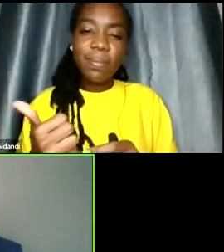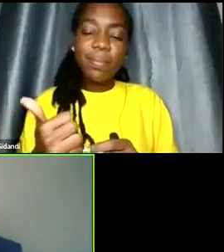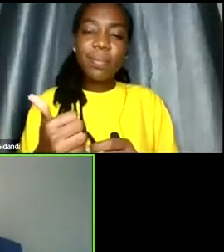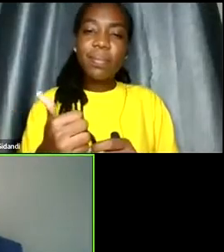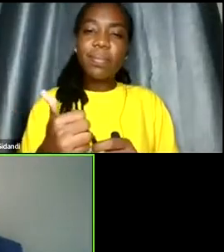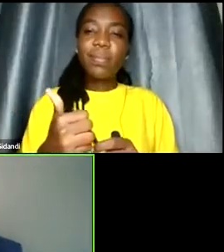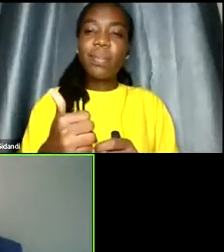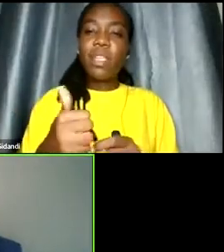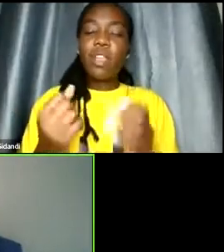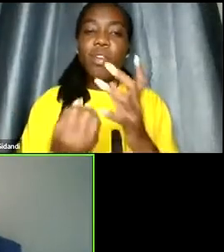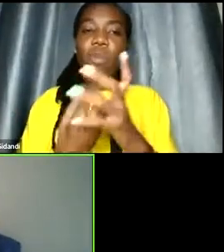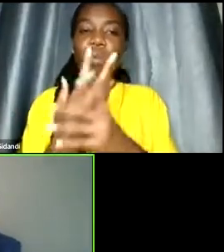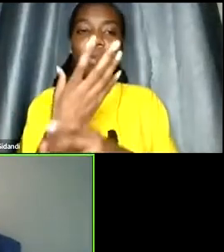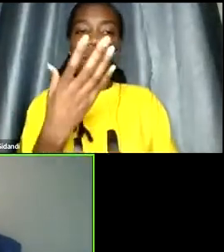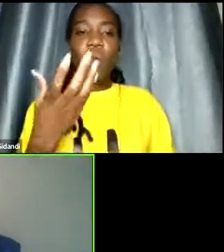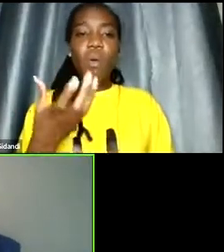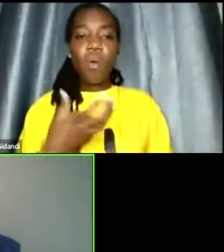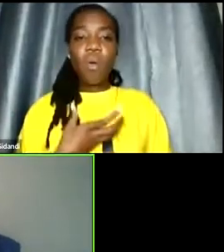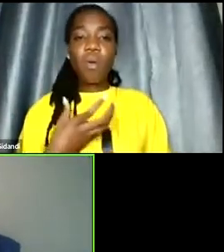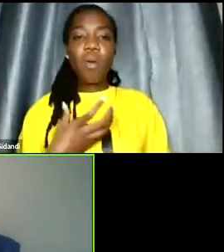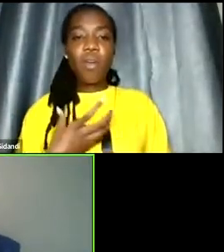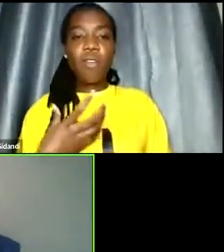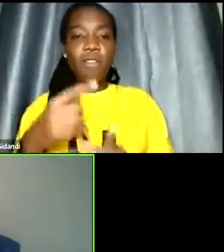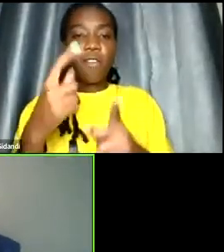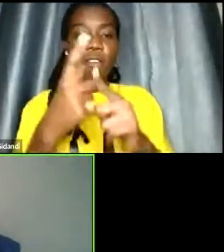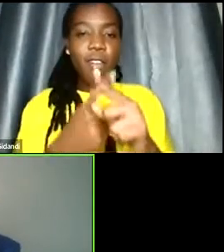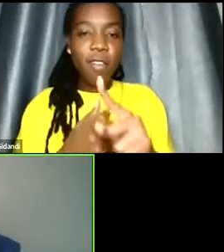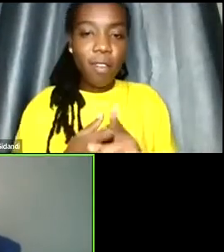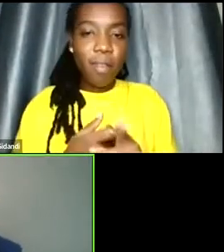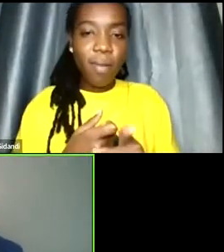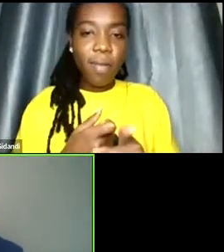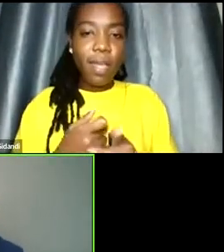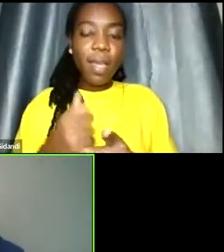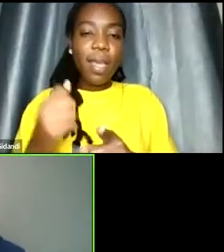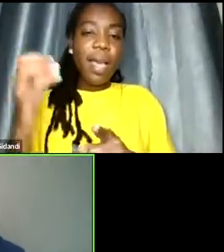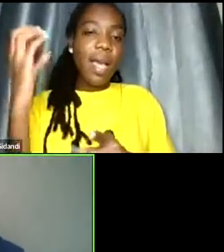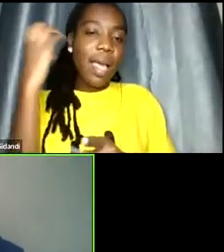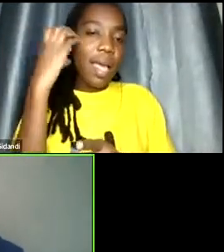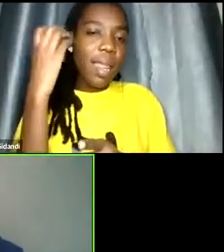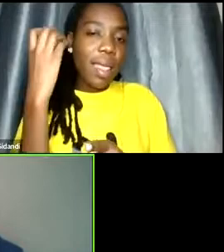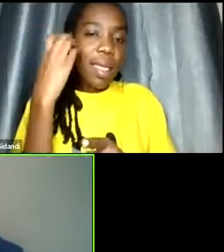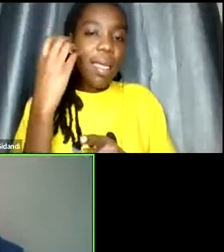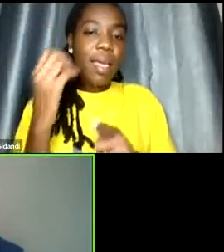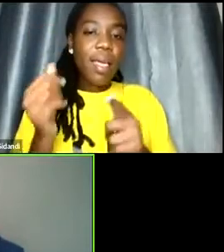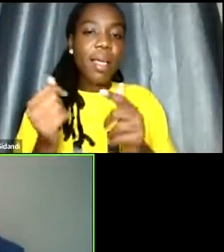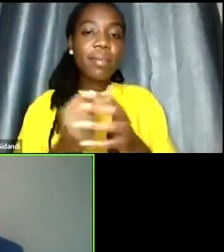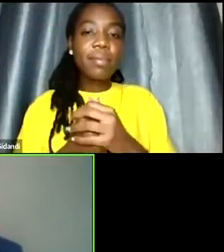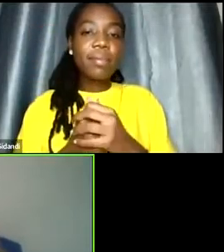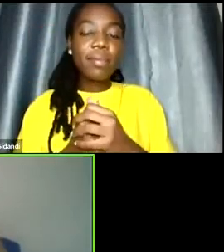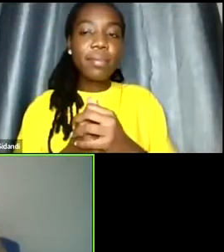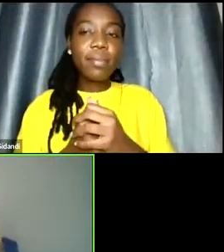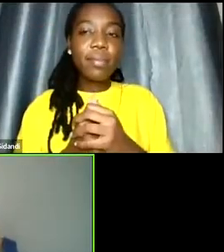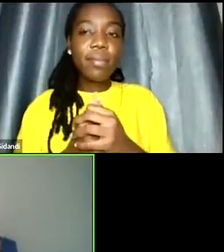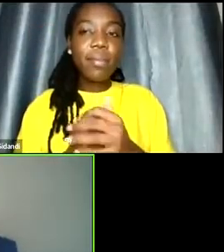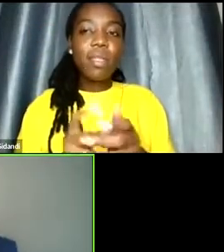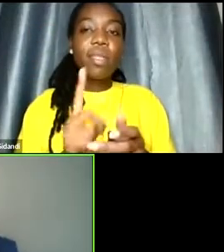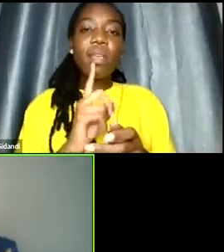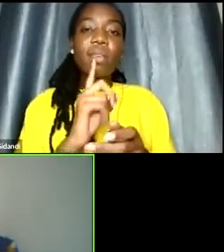own, teams from the academy, from infancy, from youthfulness, until they become senior players. So